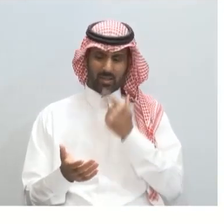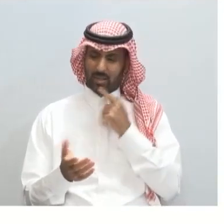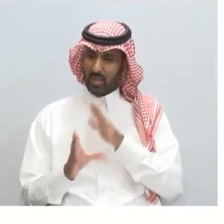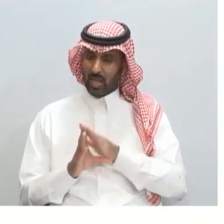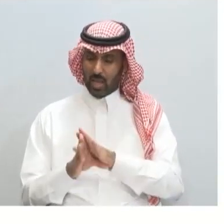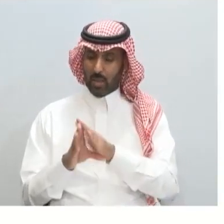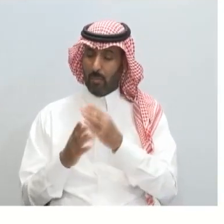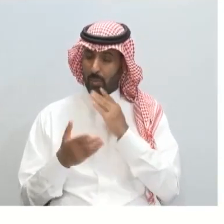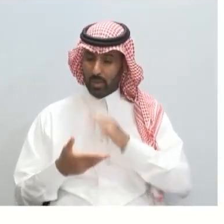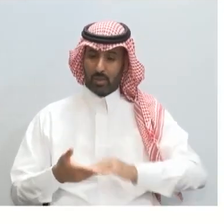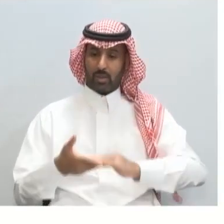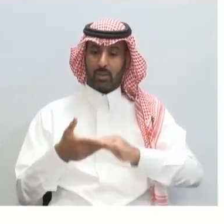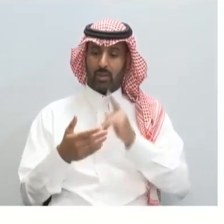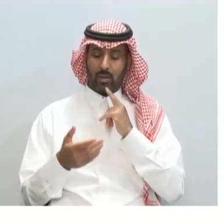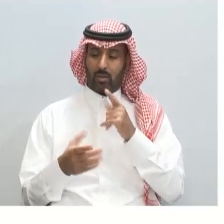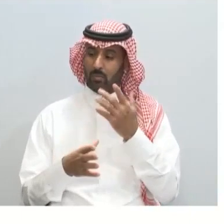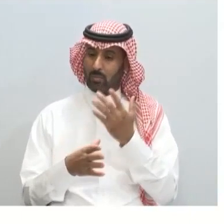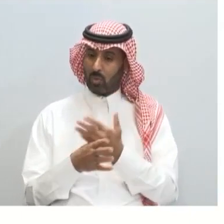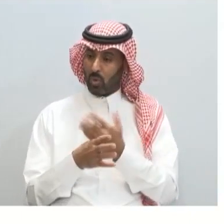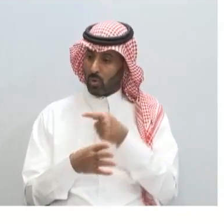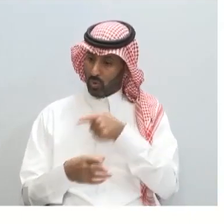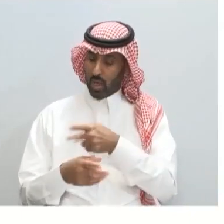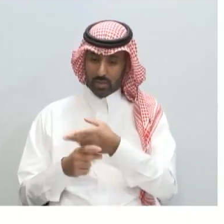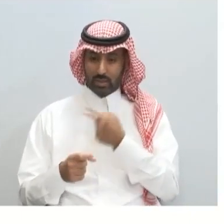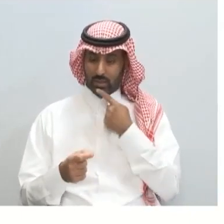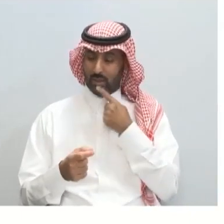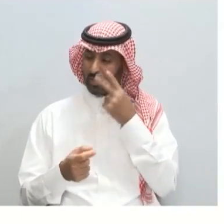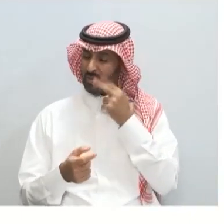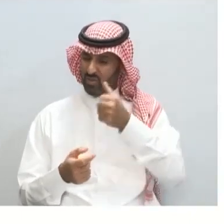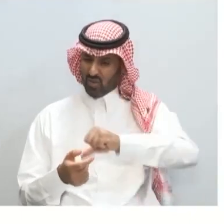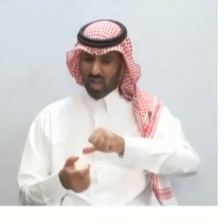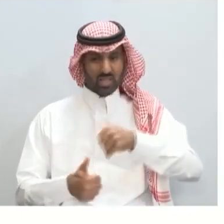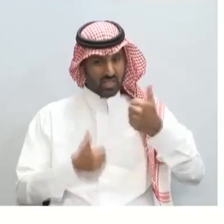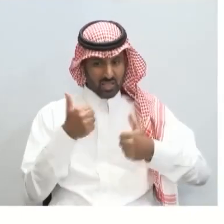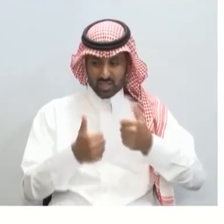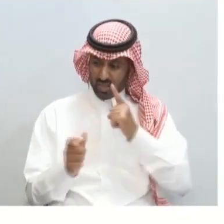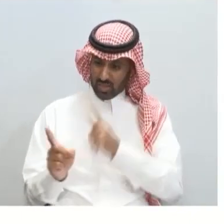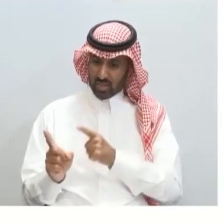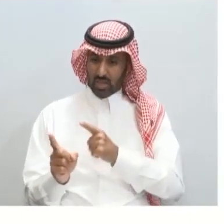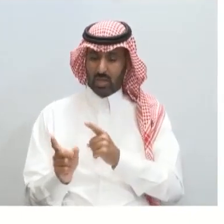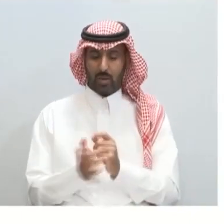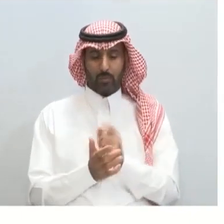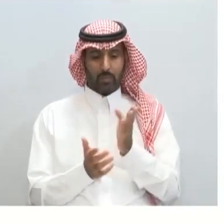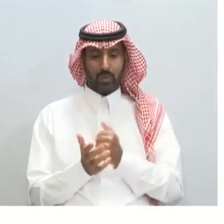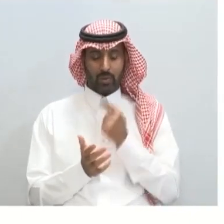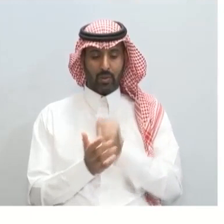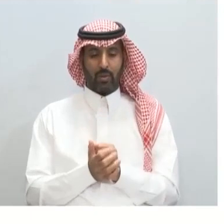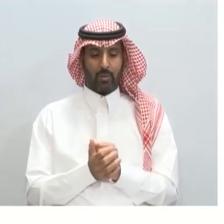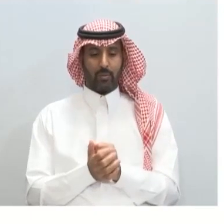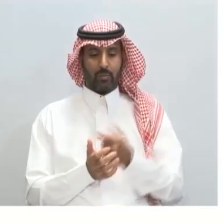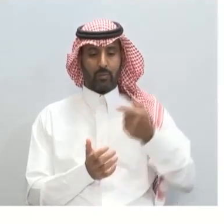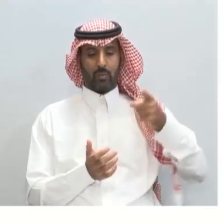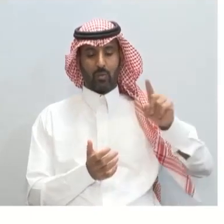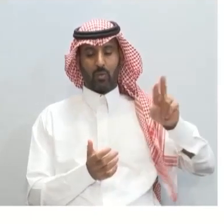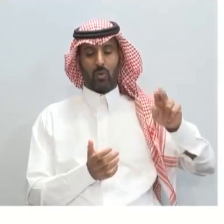him so he didn't pass the test again another example if udra had been honest she